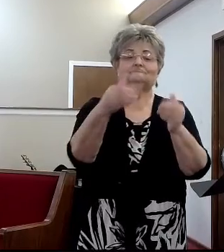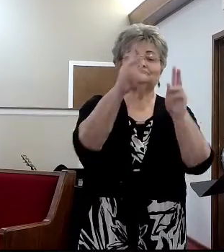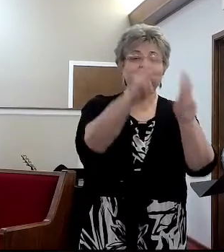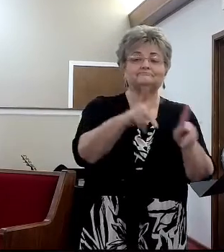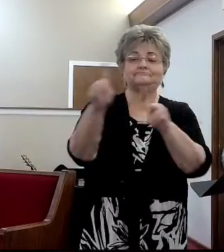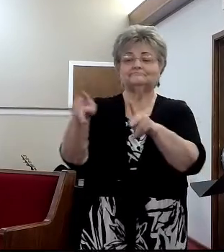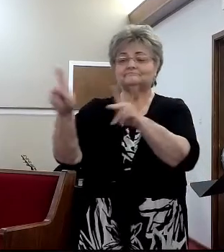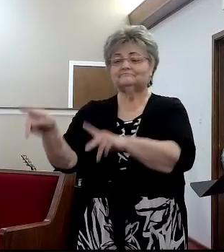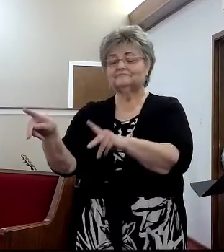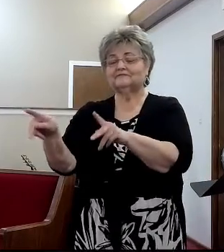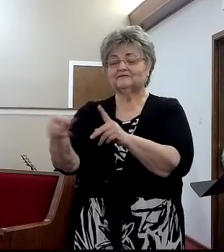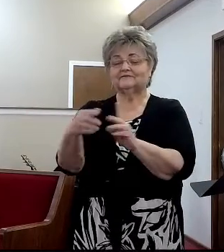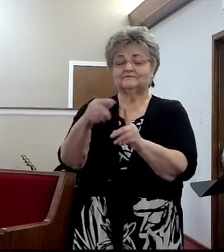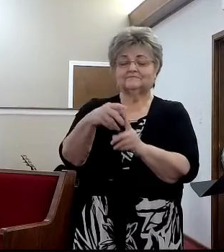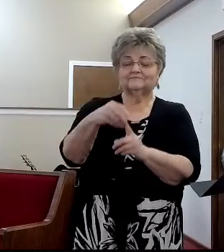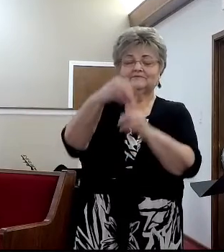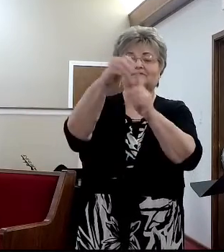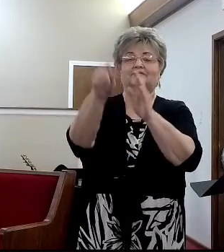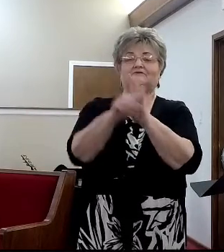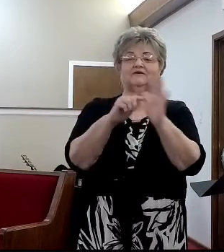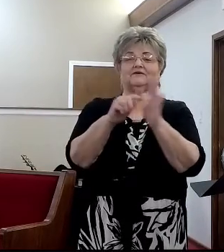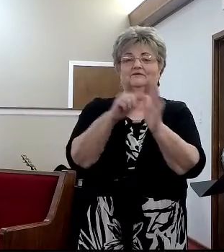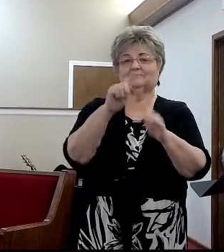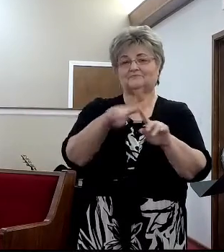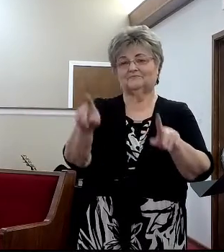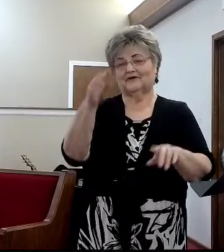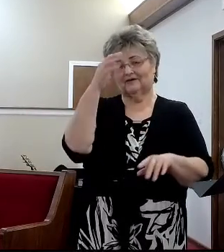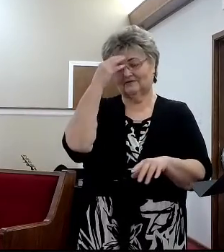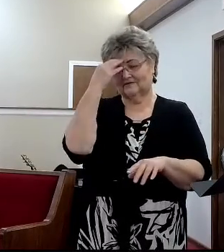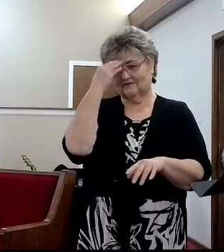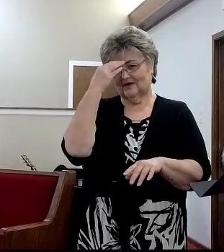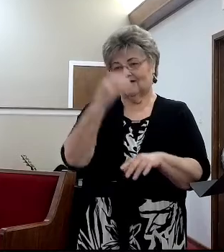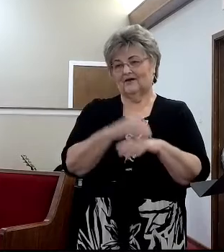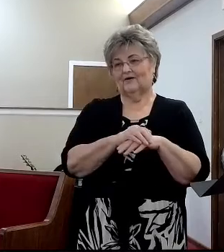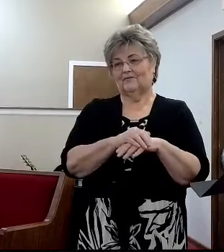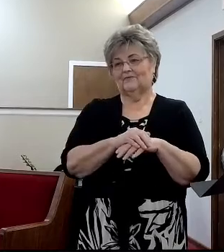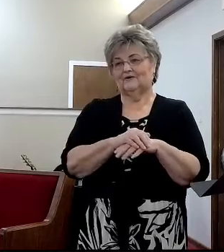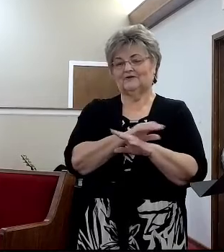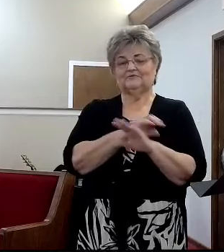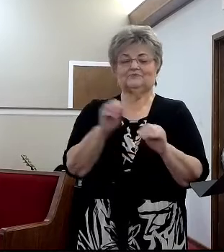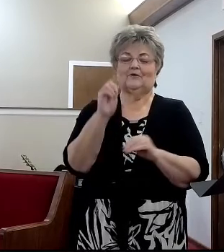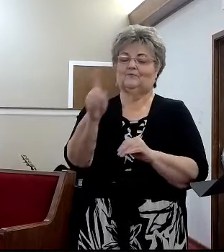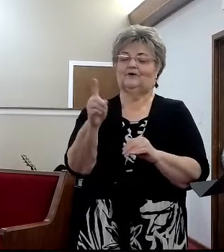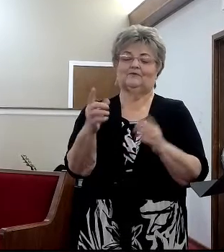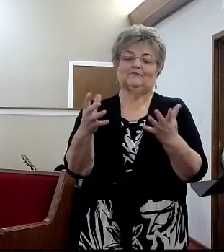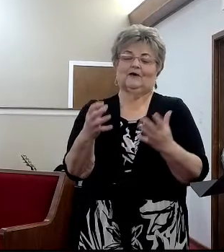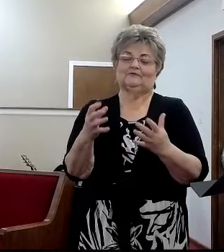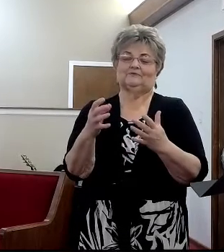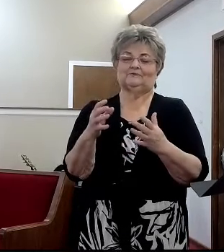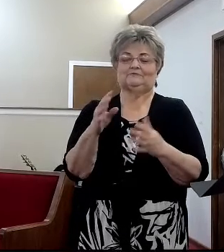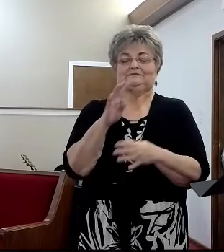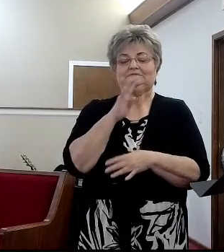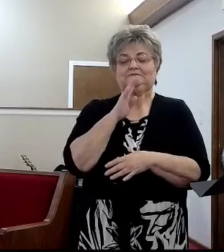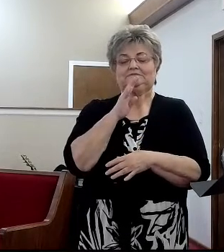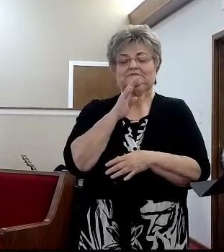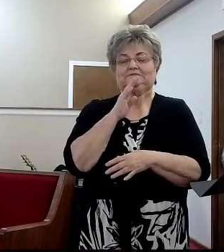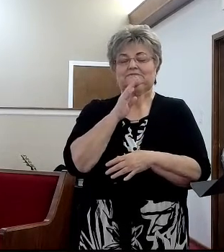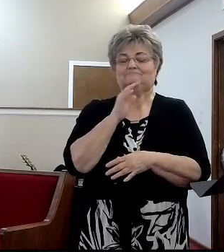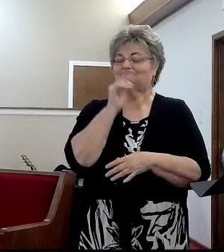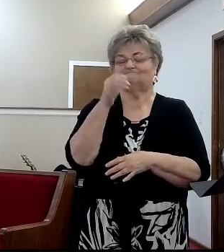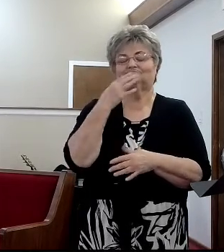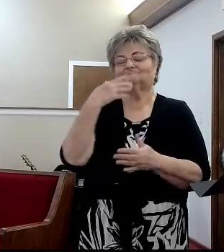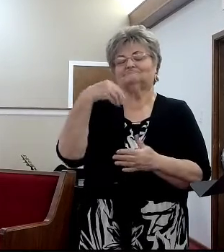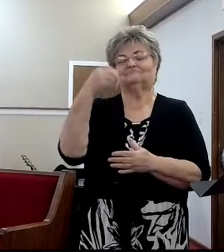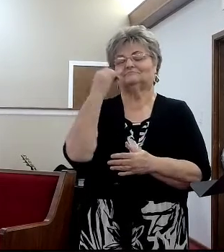flipping, but I know that we're all good Baptists, so nobody really wants to speak up or participate. So I figured that probably wasn't the best idea.